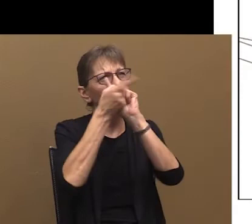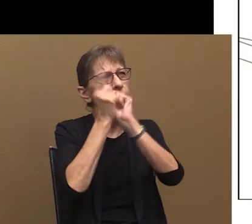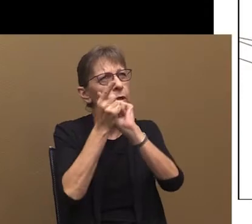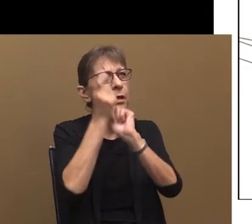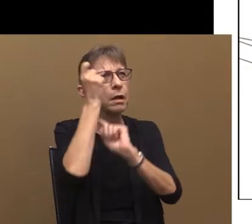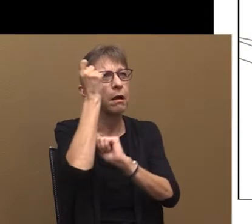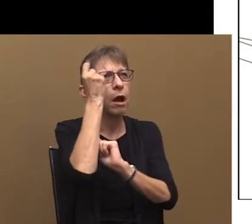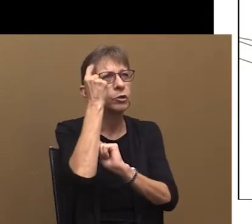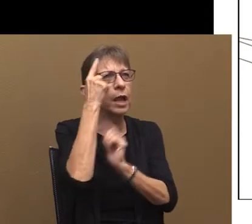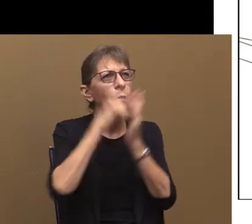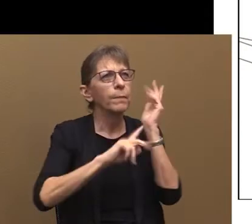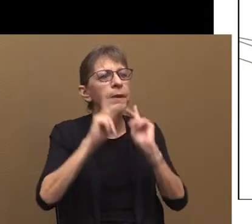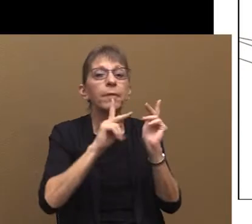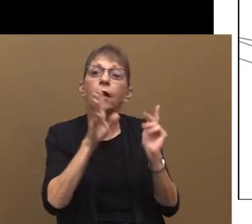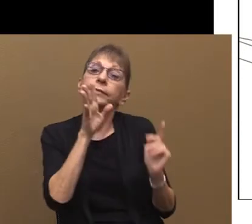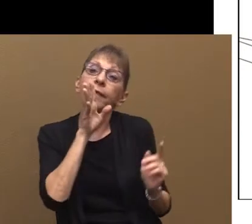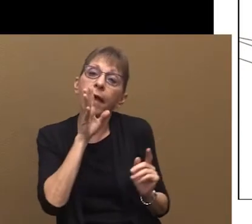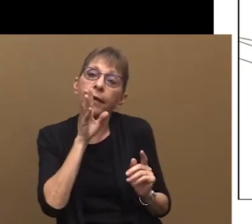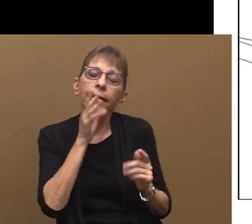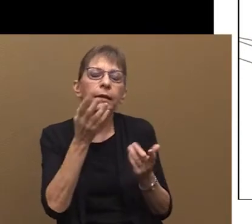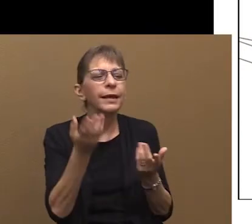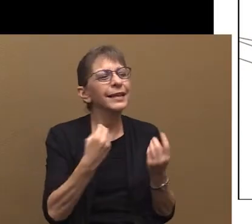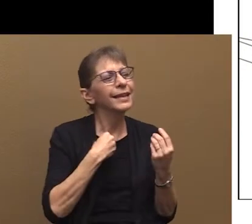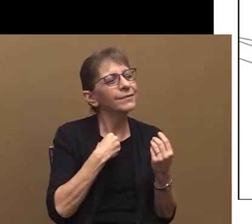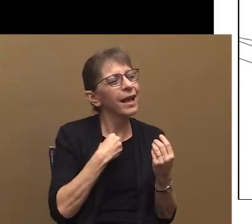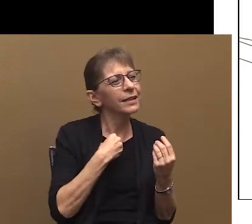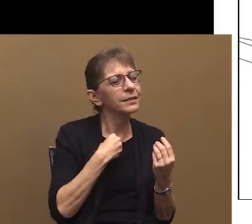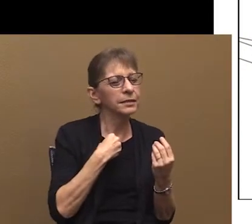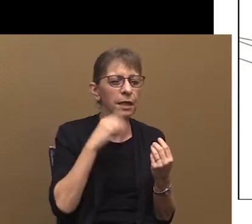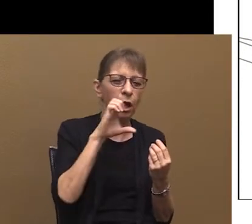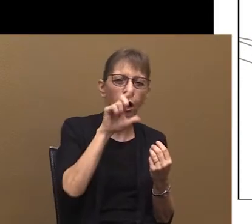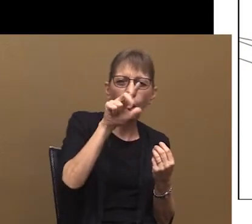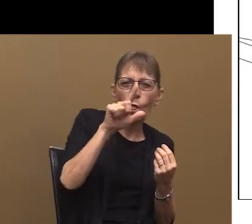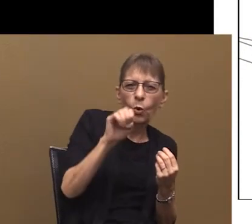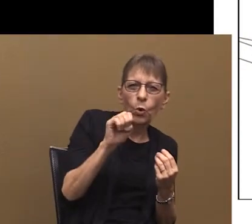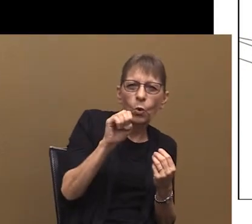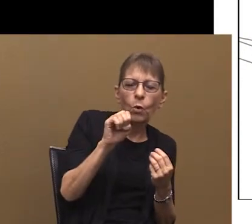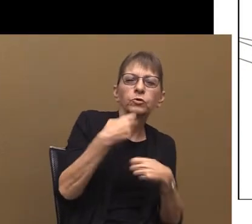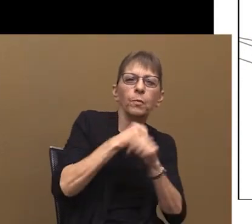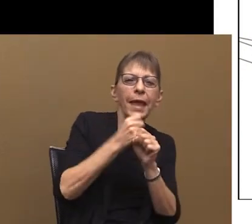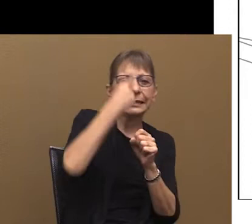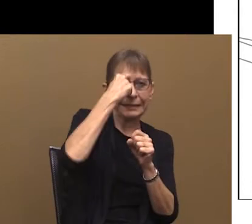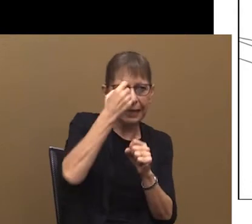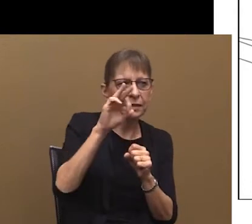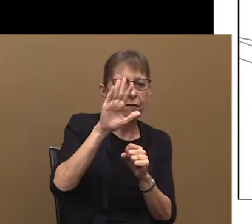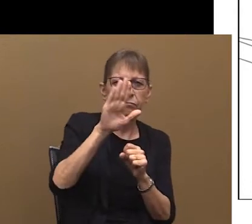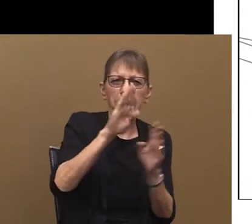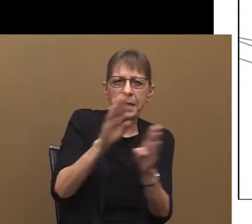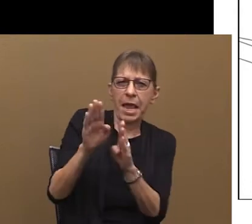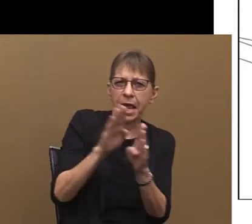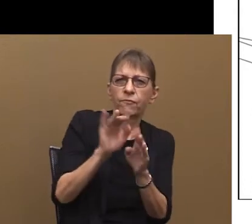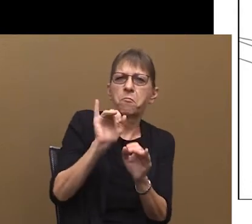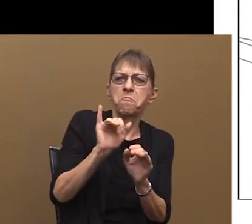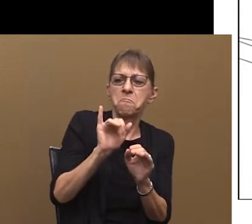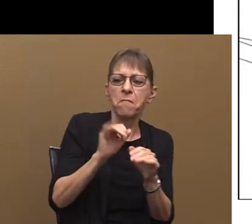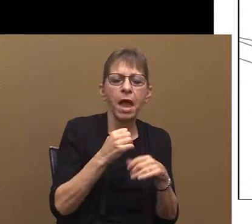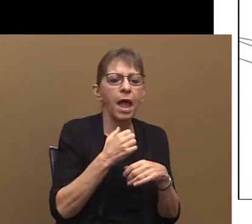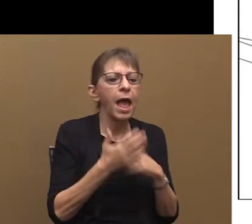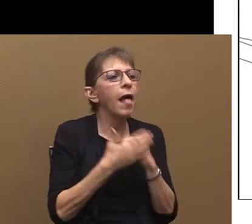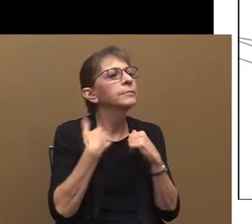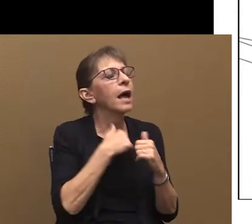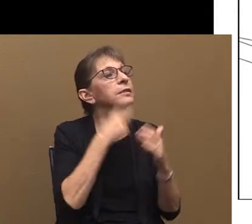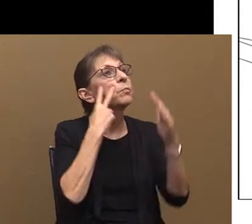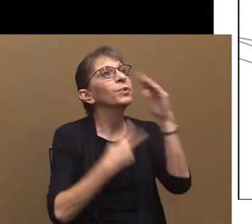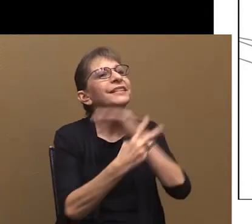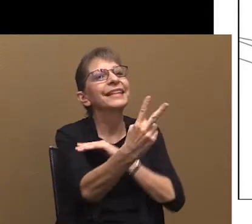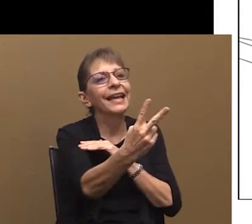or understand what people are saying. It gives us clues to help make sense of their behavior, and it helps